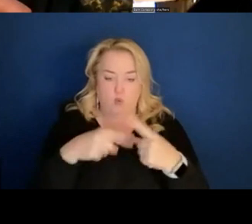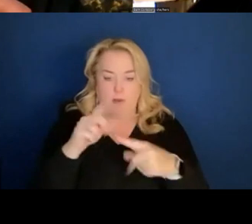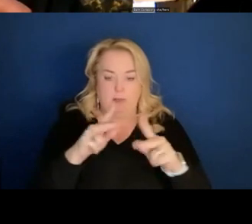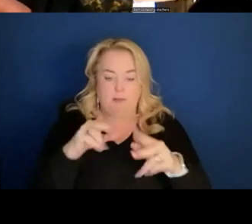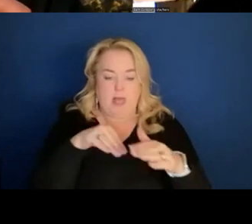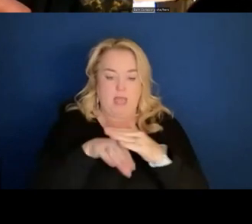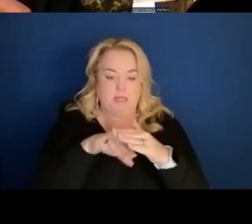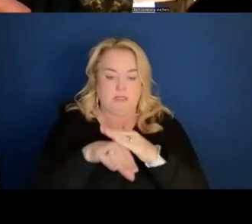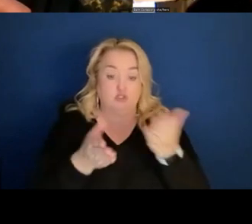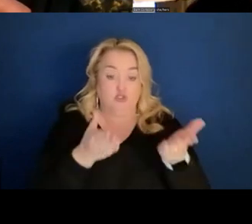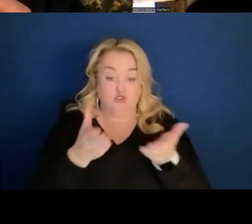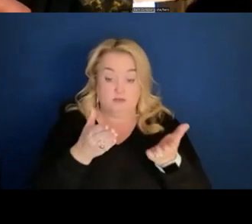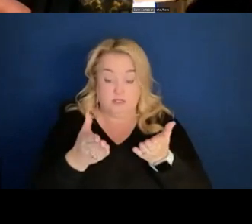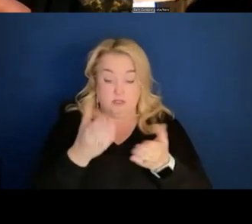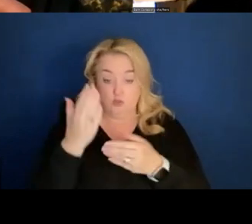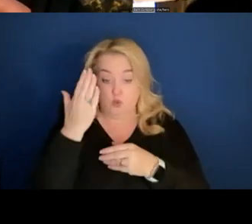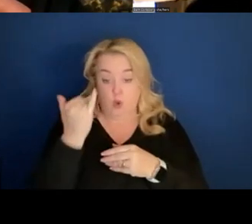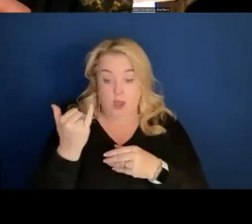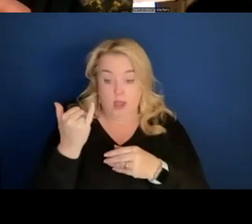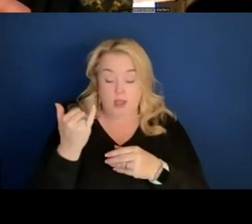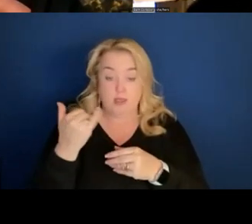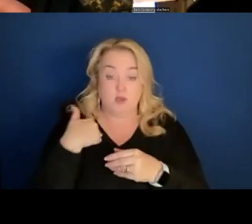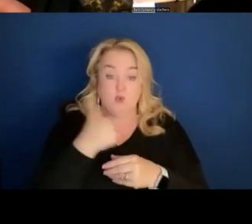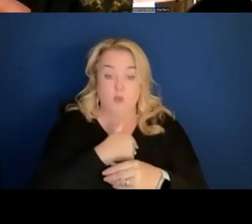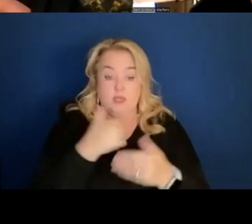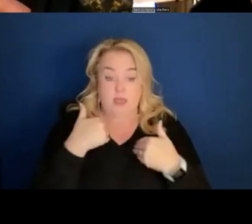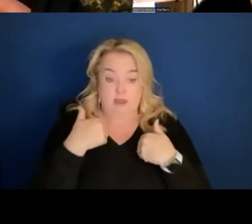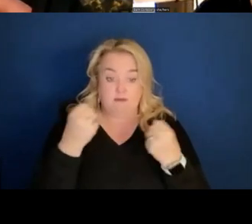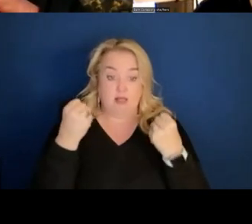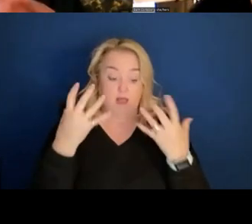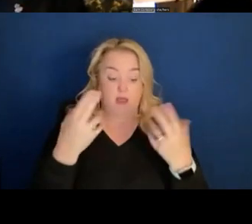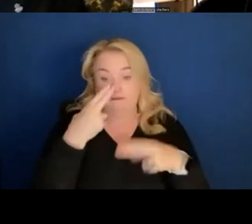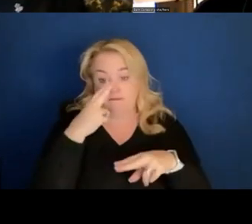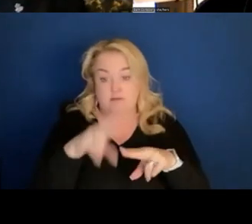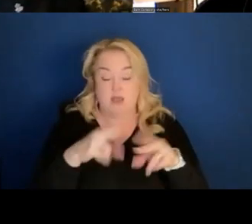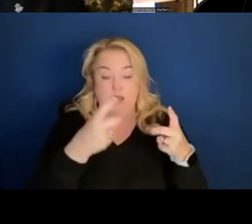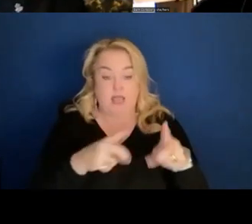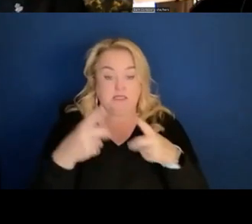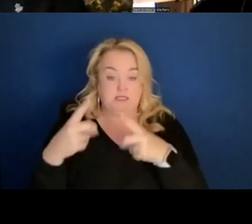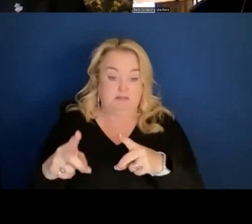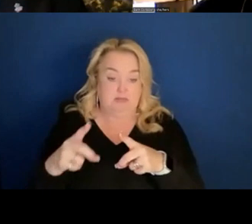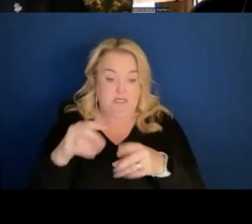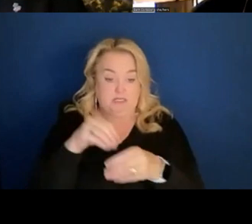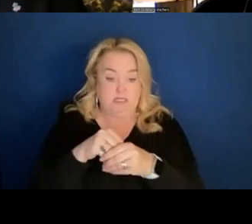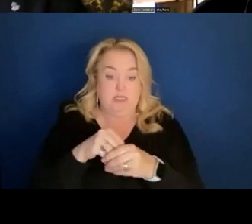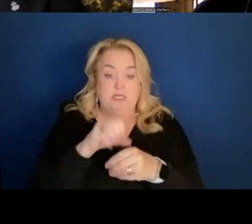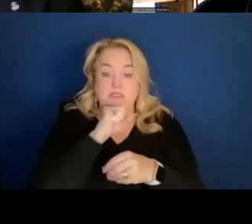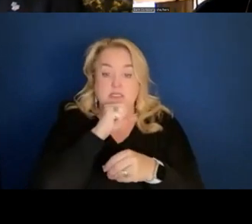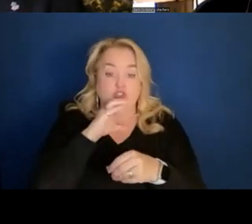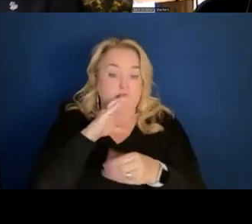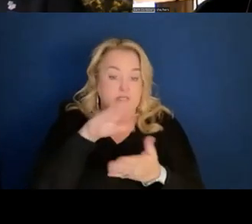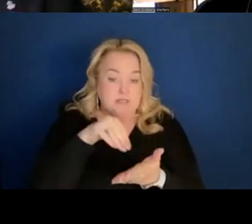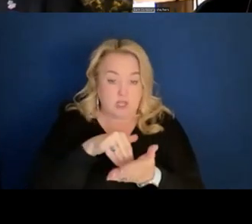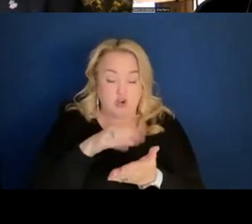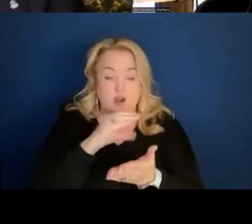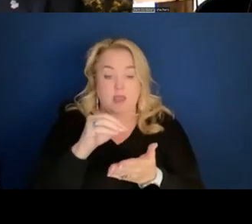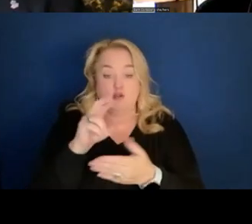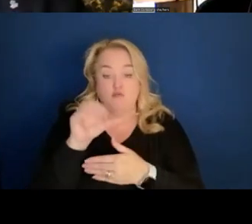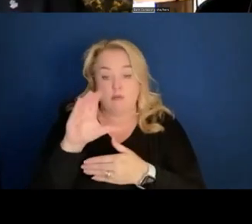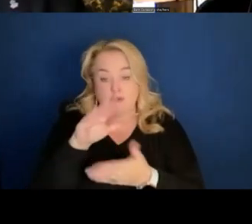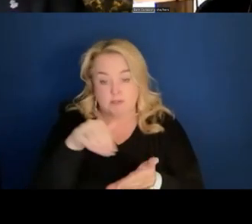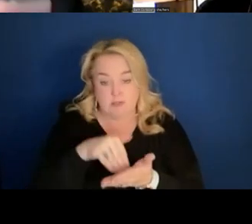services, because we have a lot of fun activities that are going on at our senior centers and recreation centers